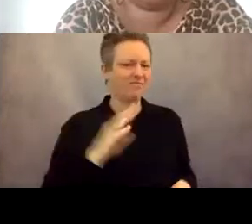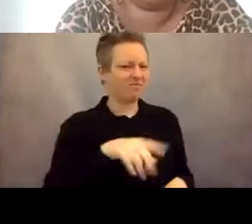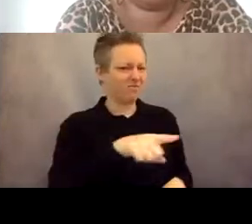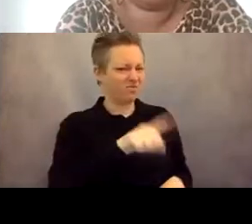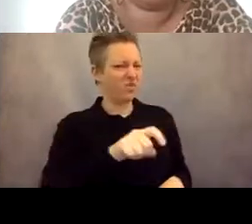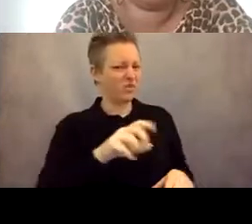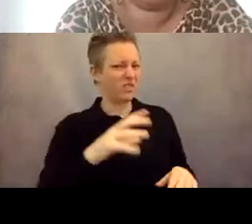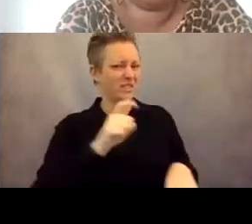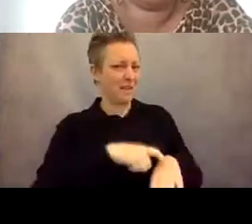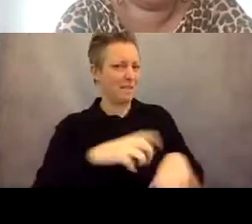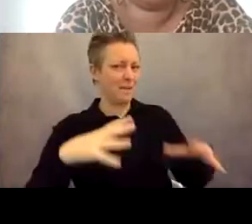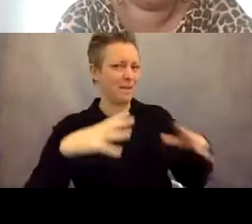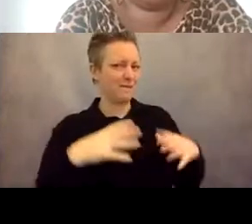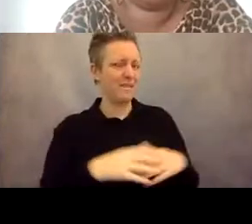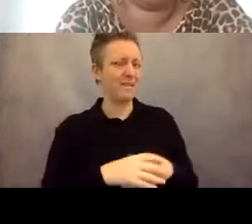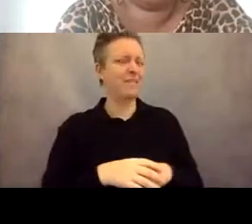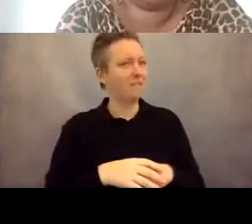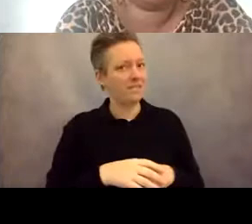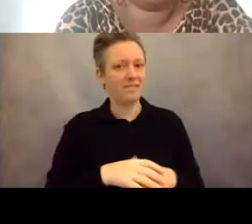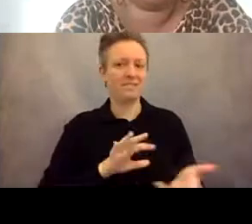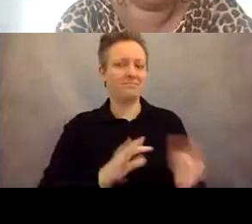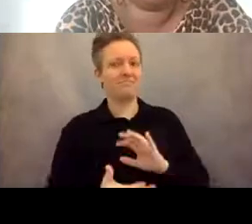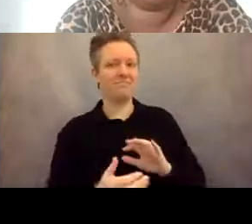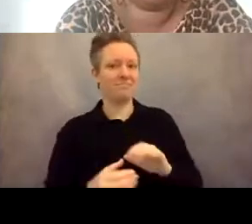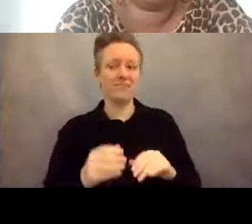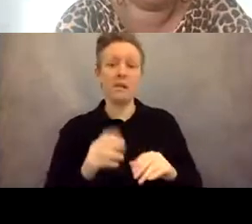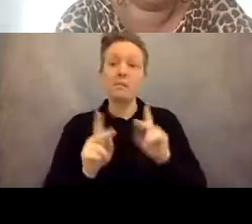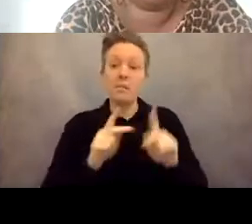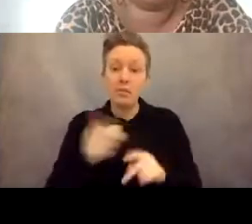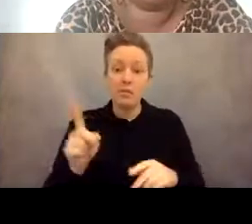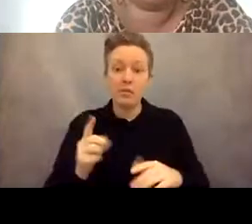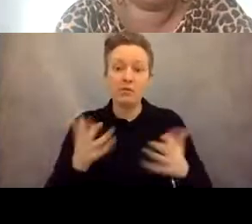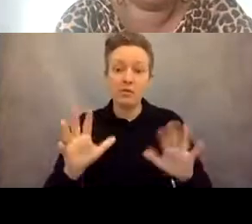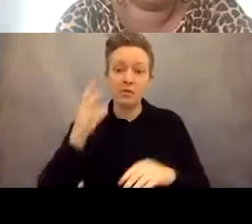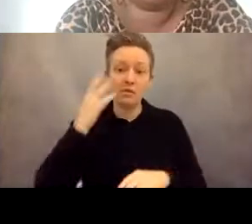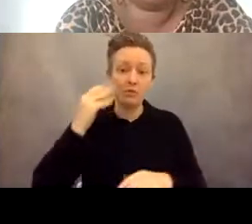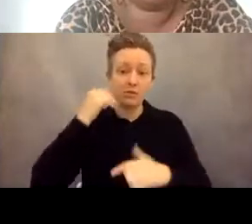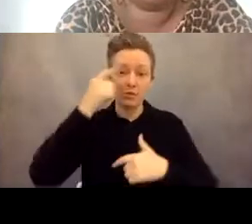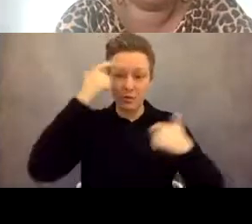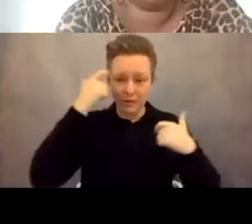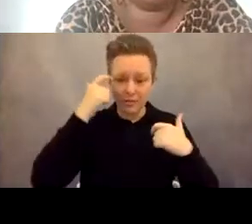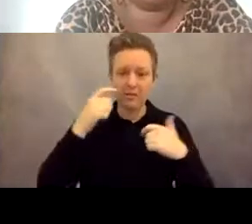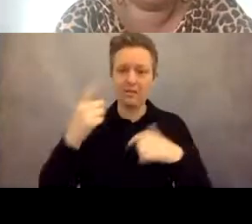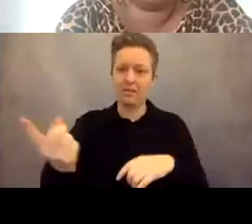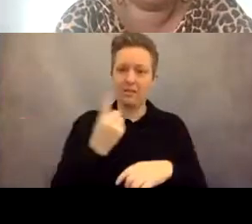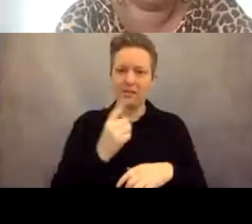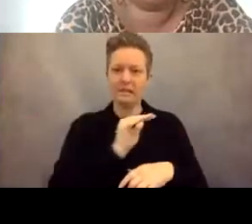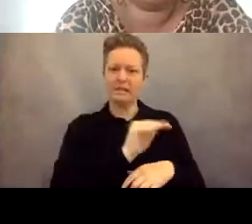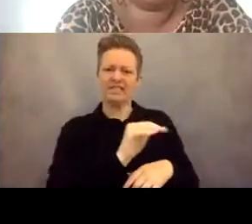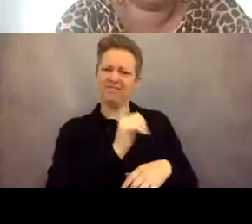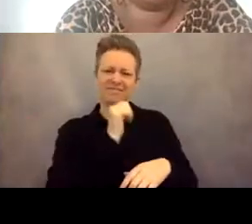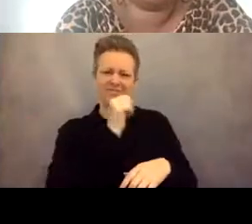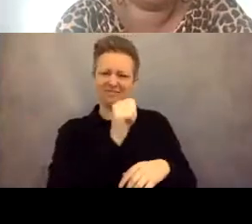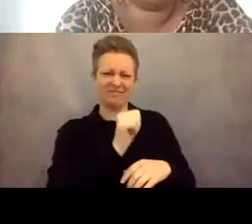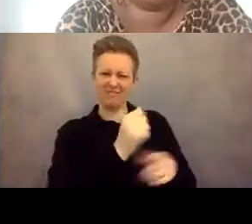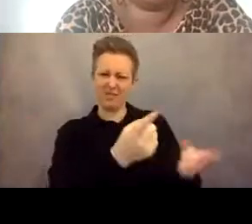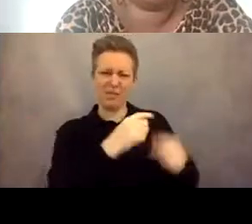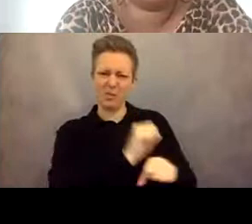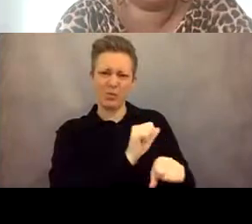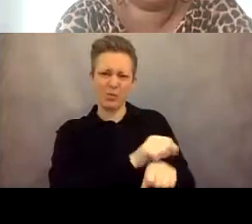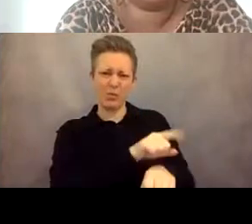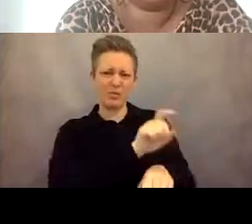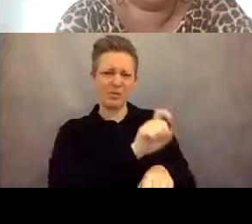You know, survivors of domestic violence living in a shelter who can't go anywhere, begging me not to come to work. So people were doing their